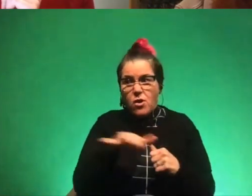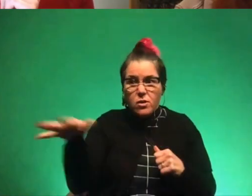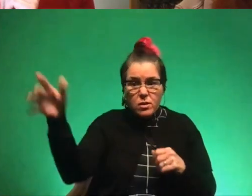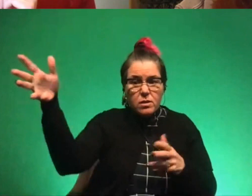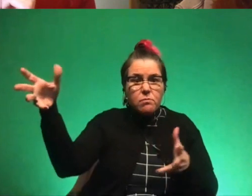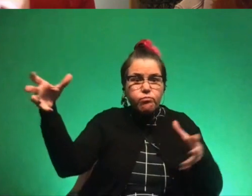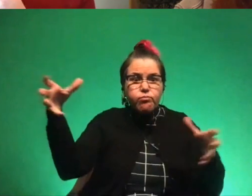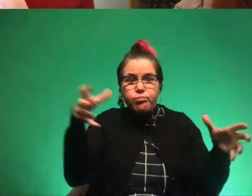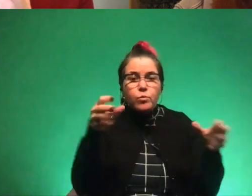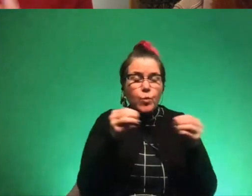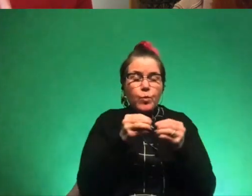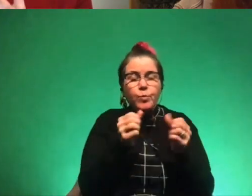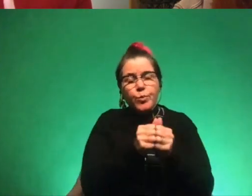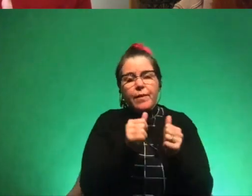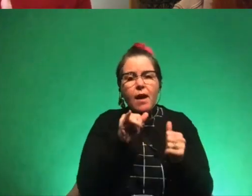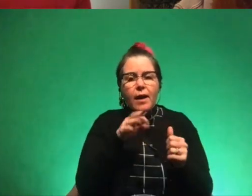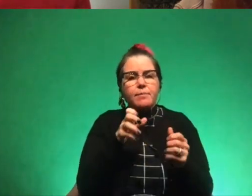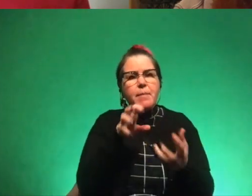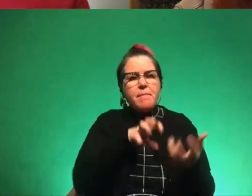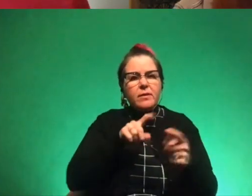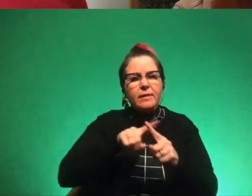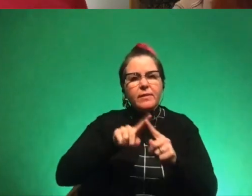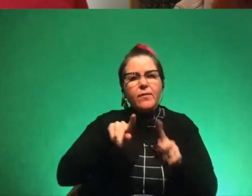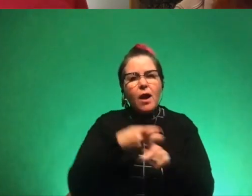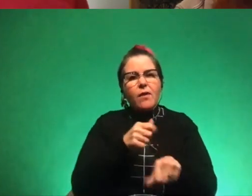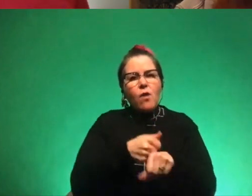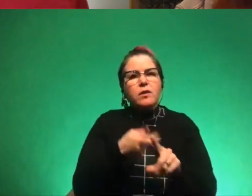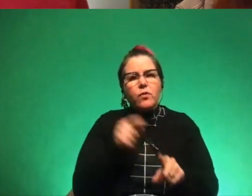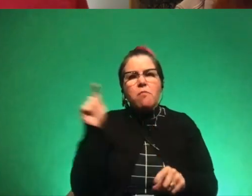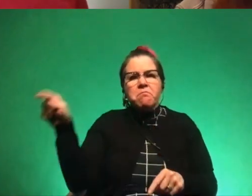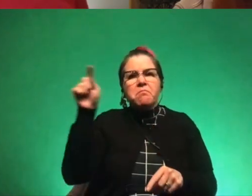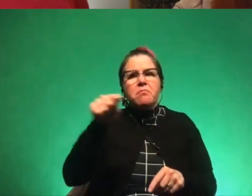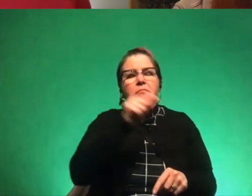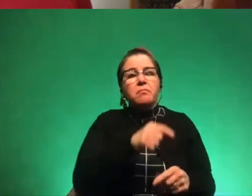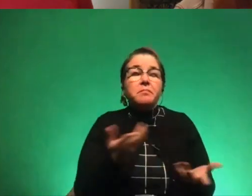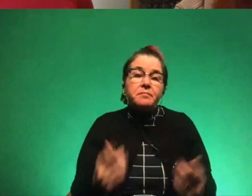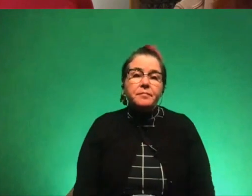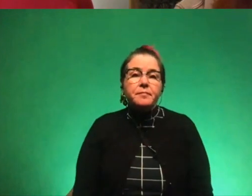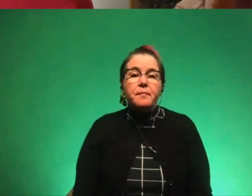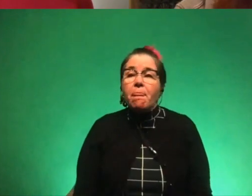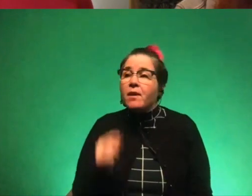which case maybe it would have a mixture of different rocks in there. Yeah. Cool.